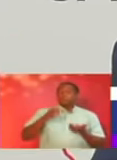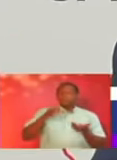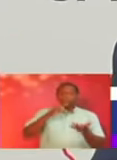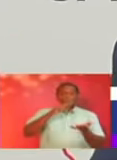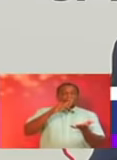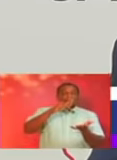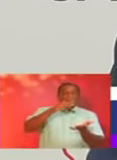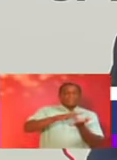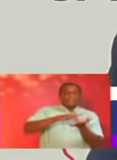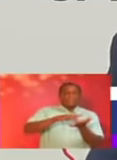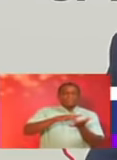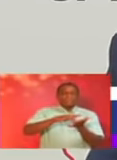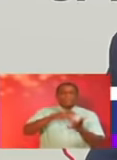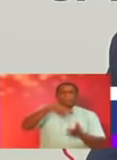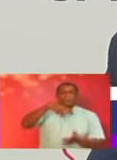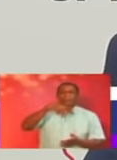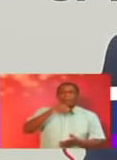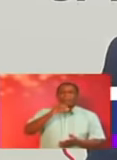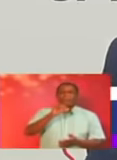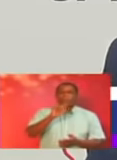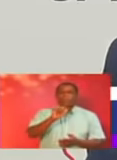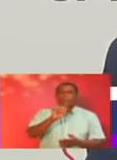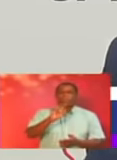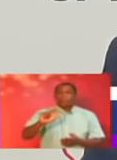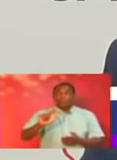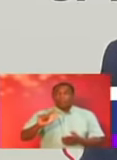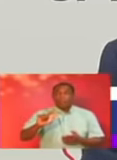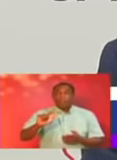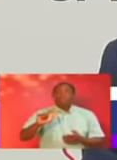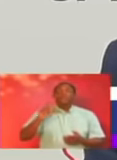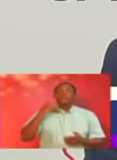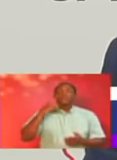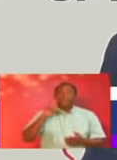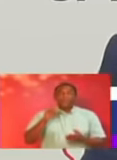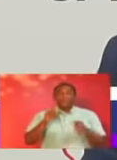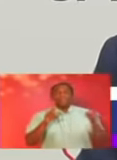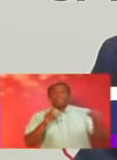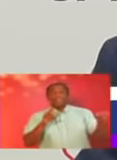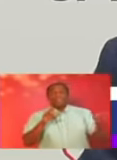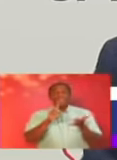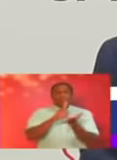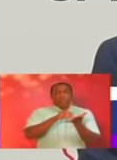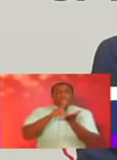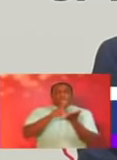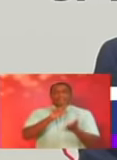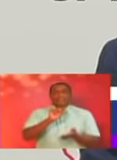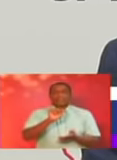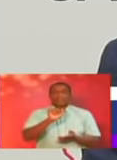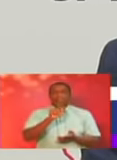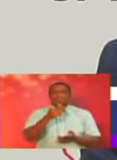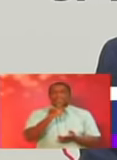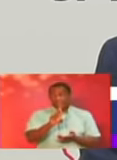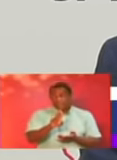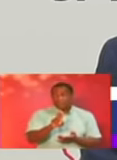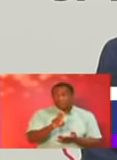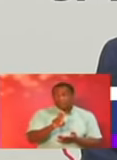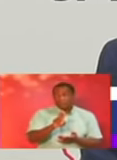Nagar. The figures just didn't support the Supermarket Association spending $75,000